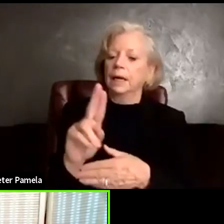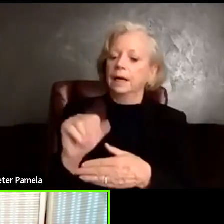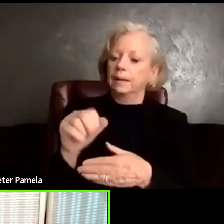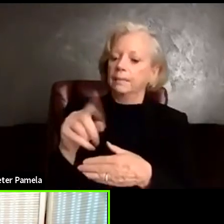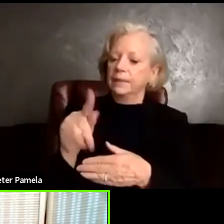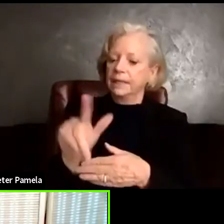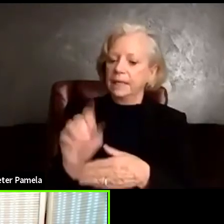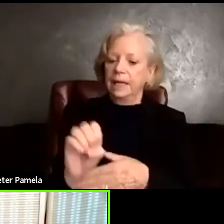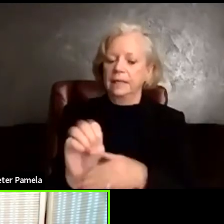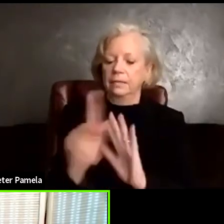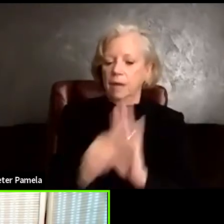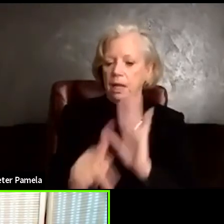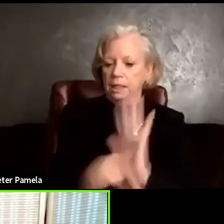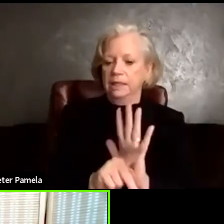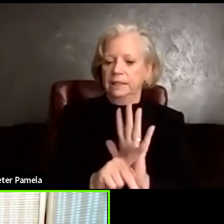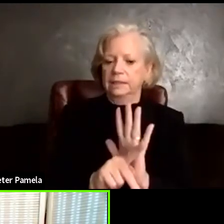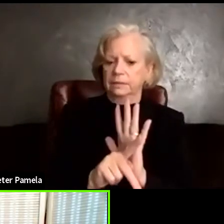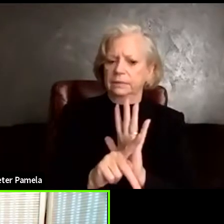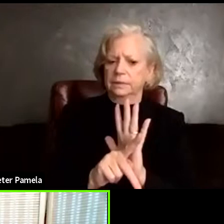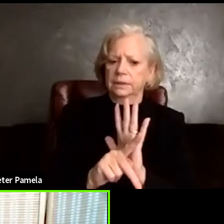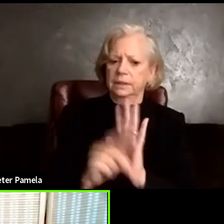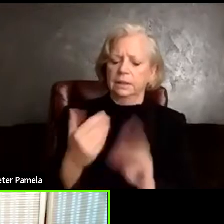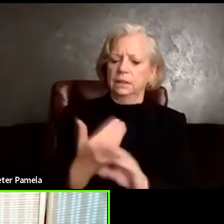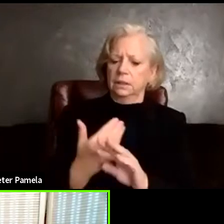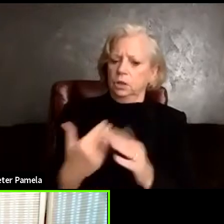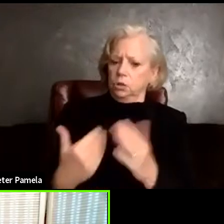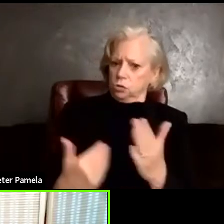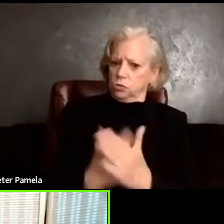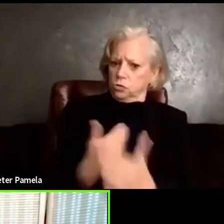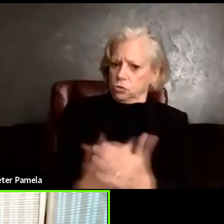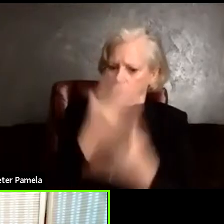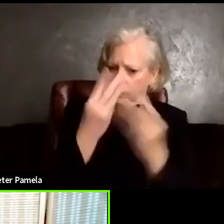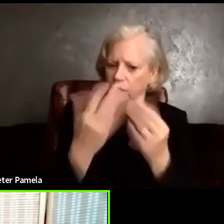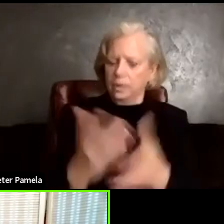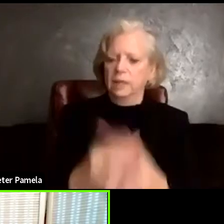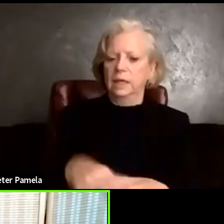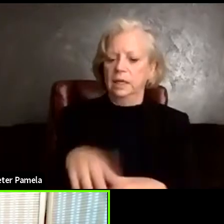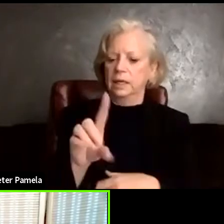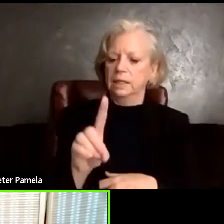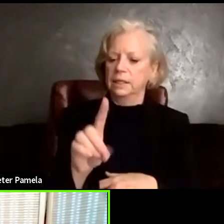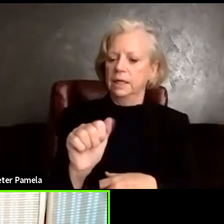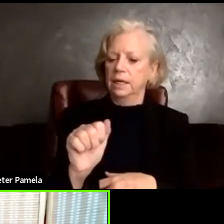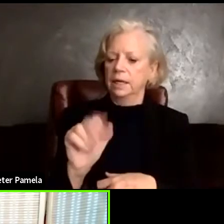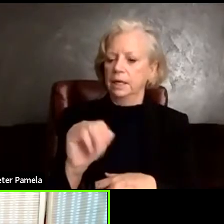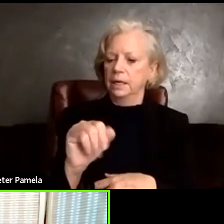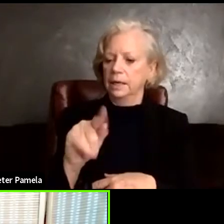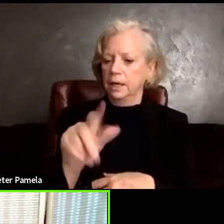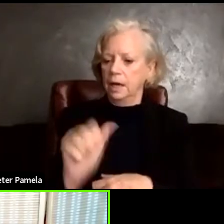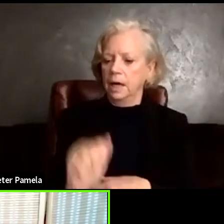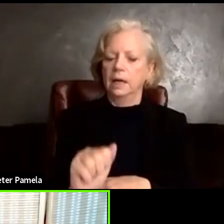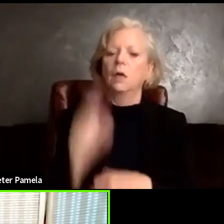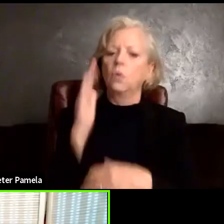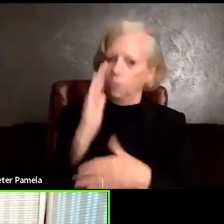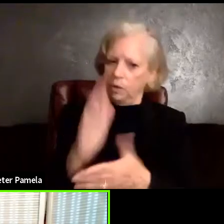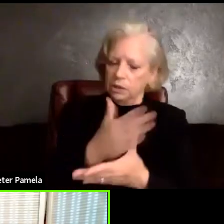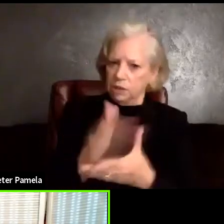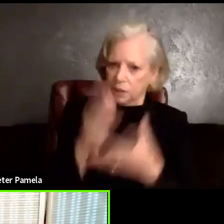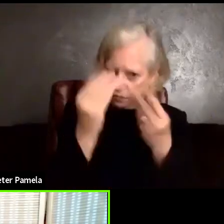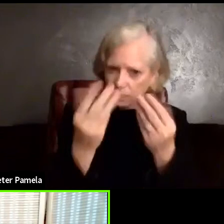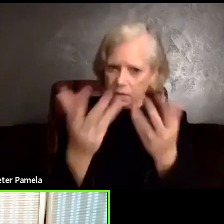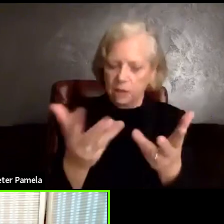last met. Some of them are very new. Donata Nilsson will then share what's going on in the